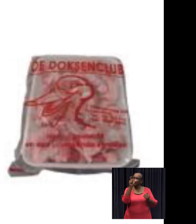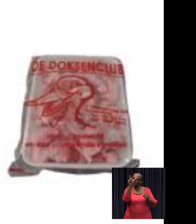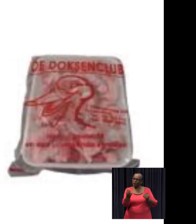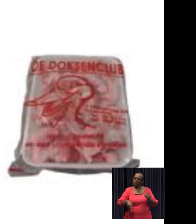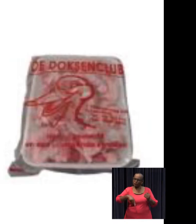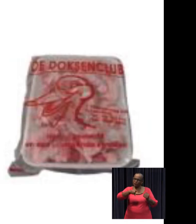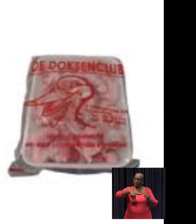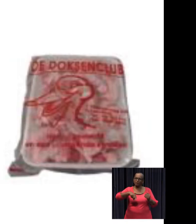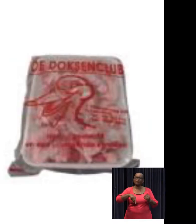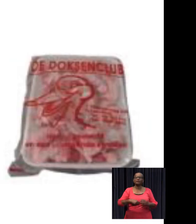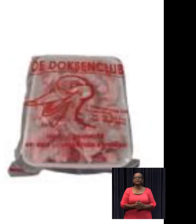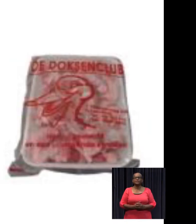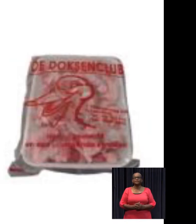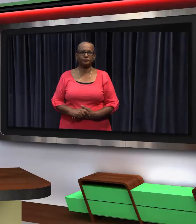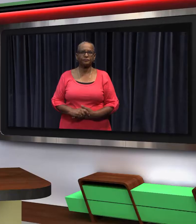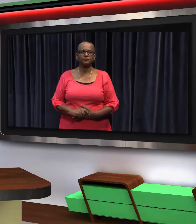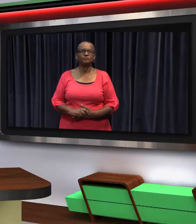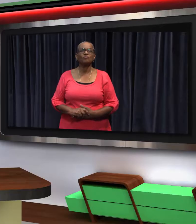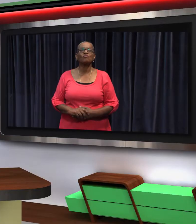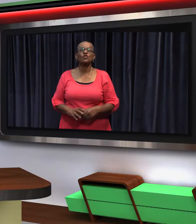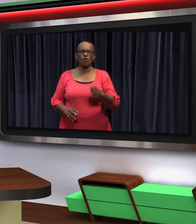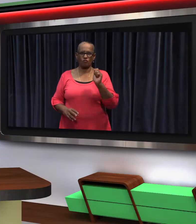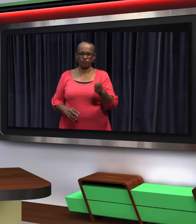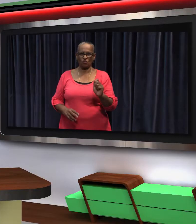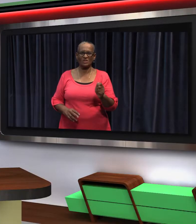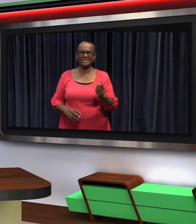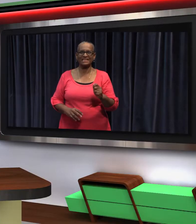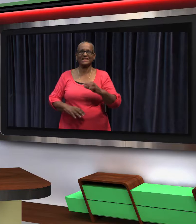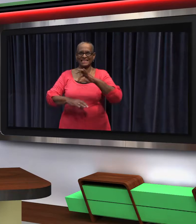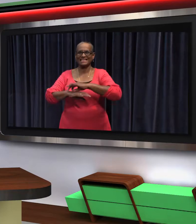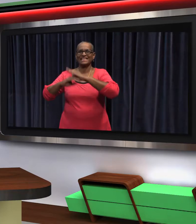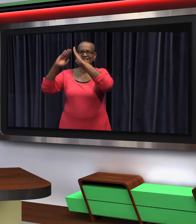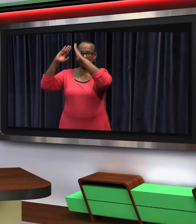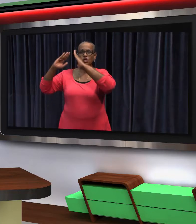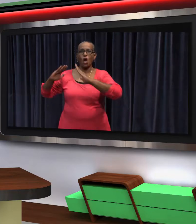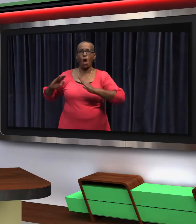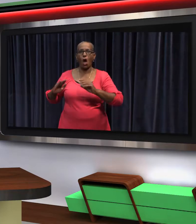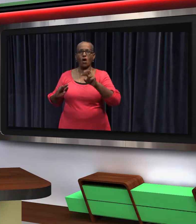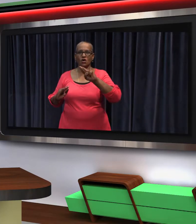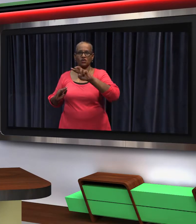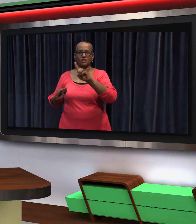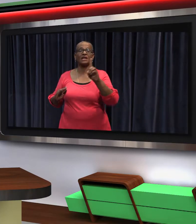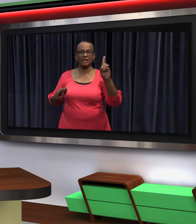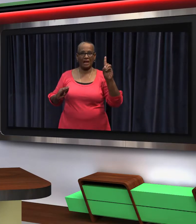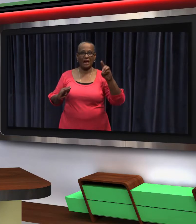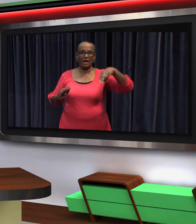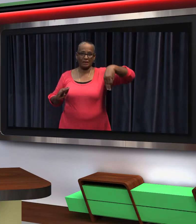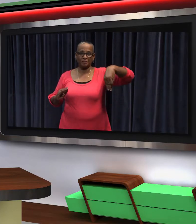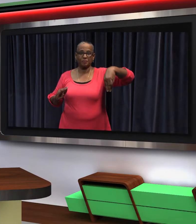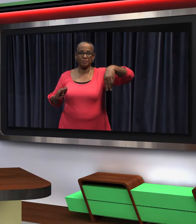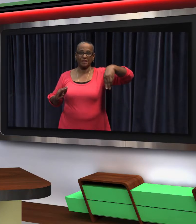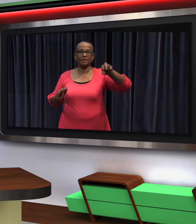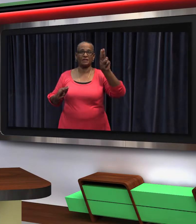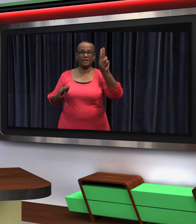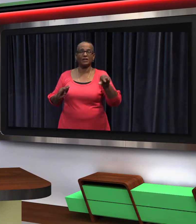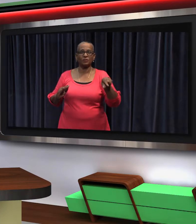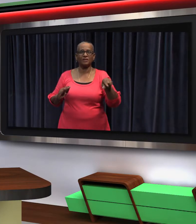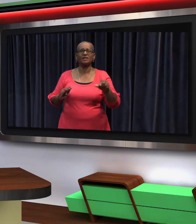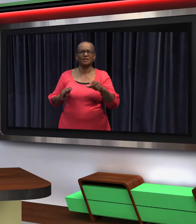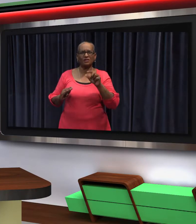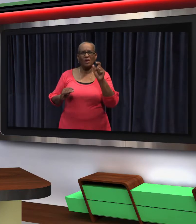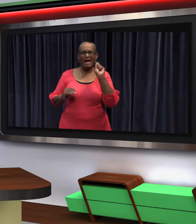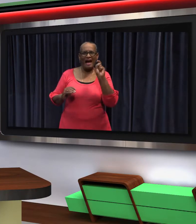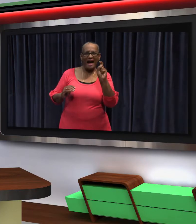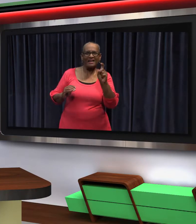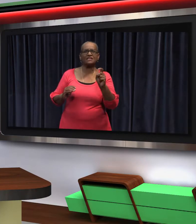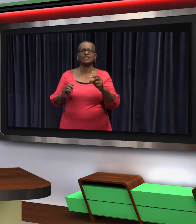come within the next 2 weeks. The chairman of the National Hospital Council, Manoj Hinduri, is pleased with the response